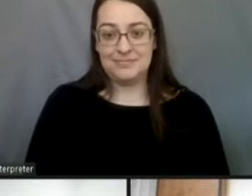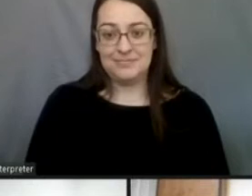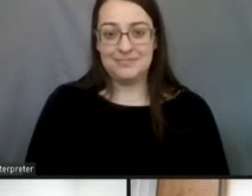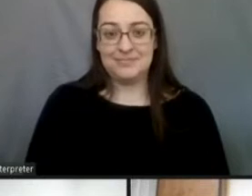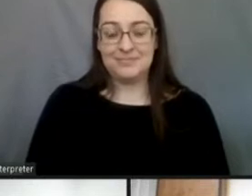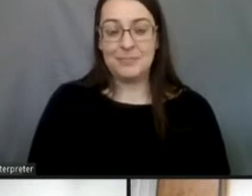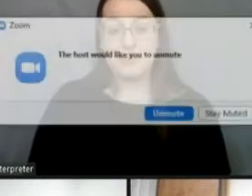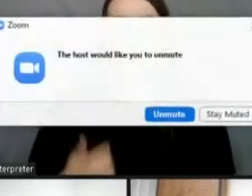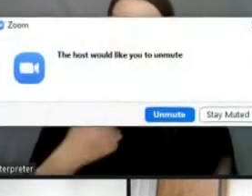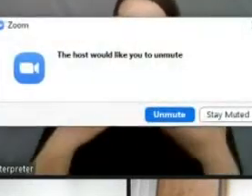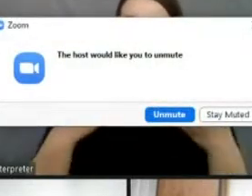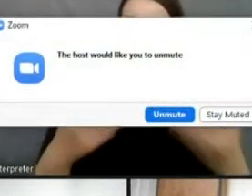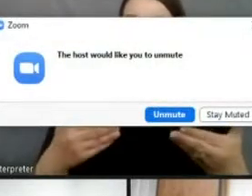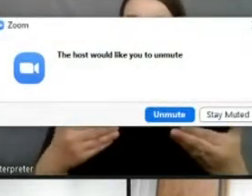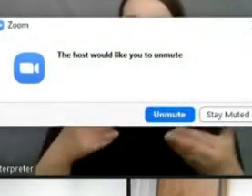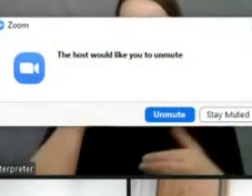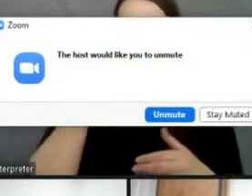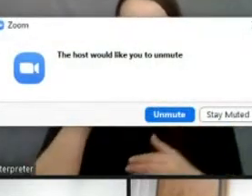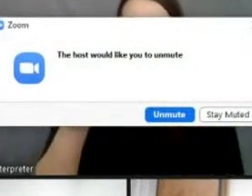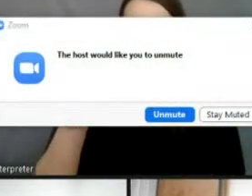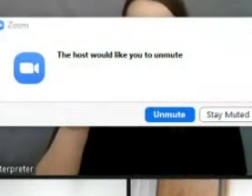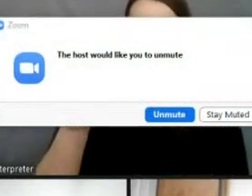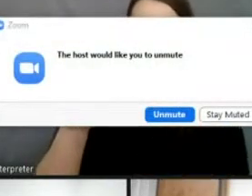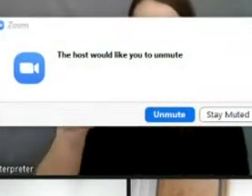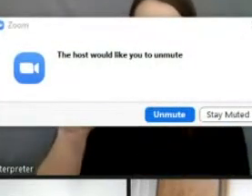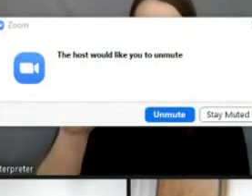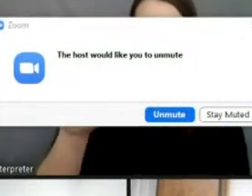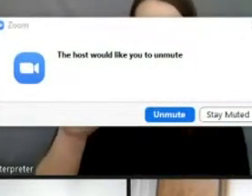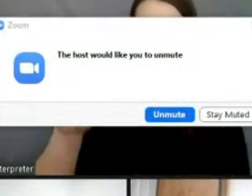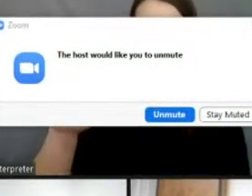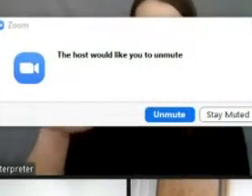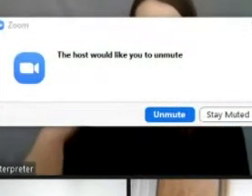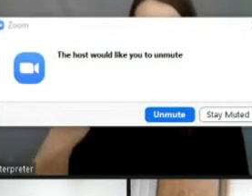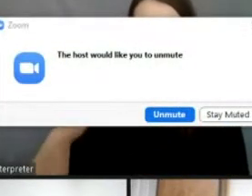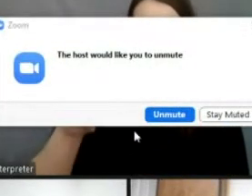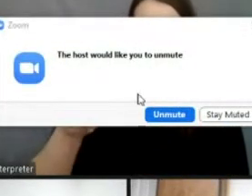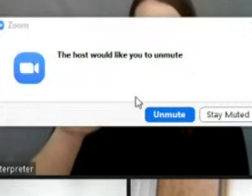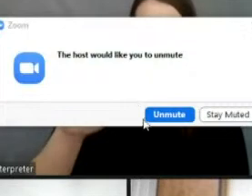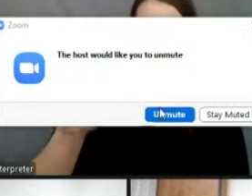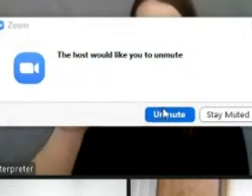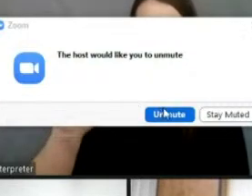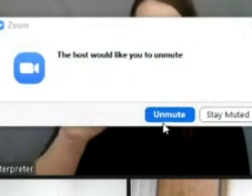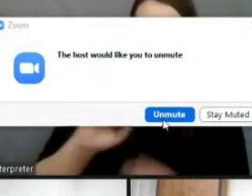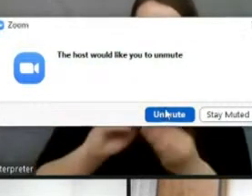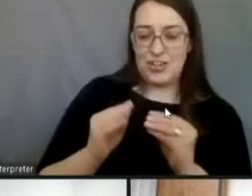We'll go ahead and move on. I think we have Kevin Welch, AFBA News Channel 10.